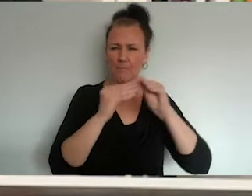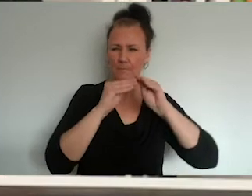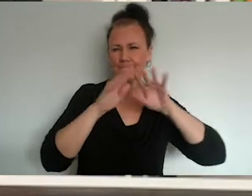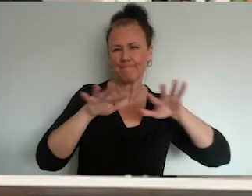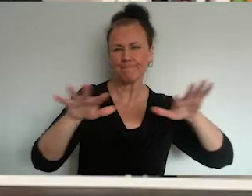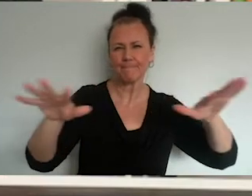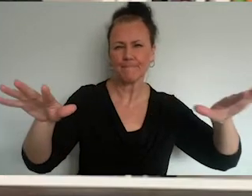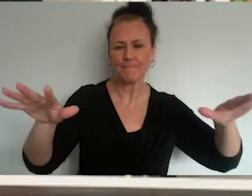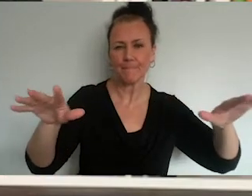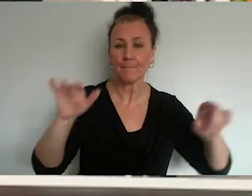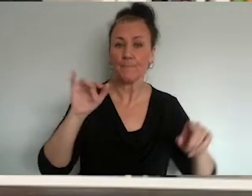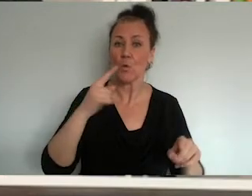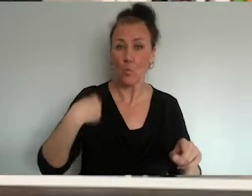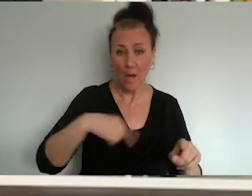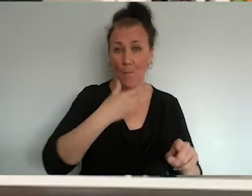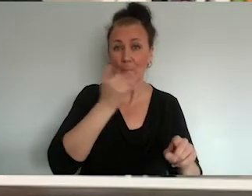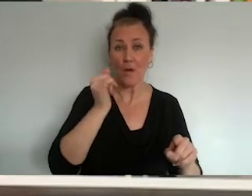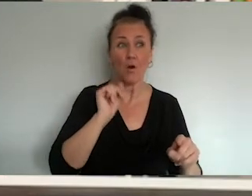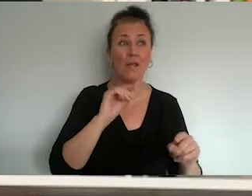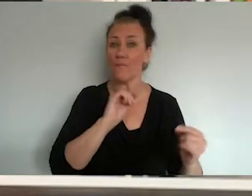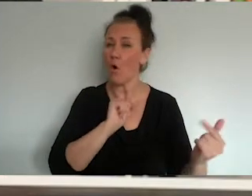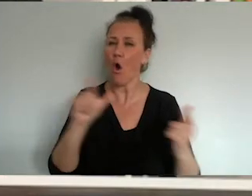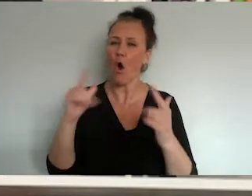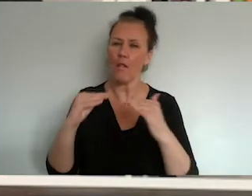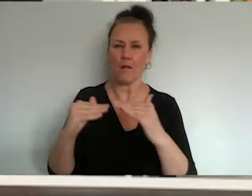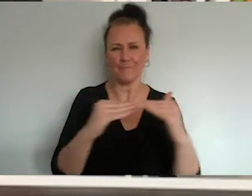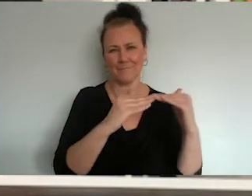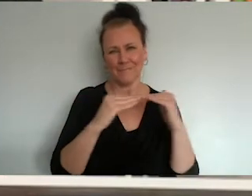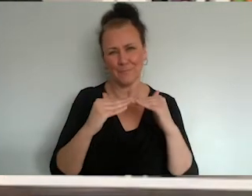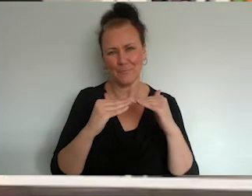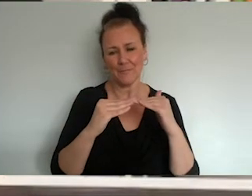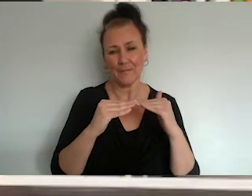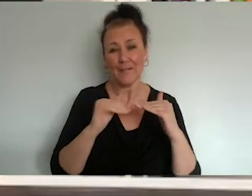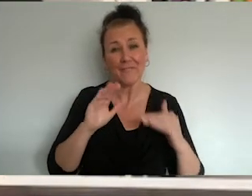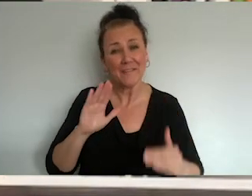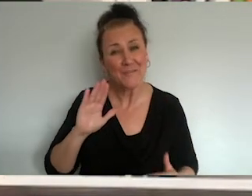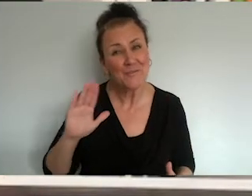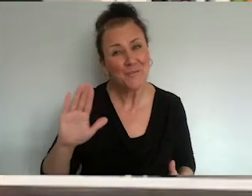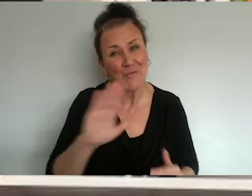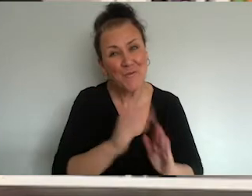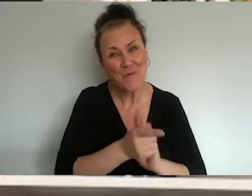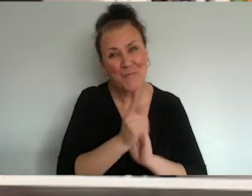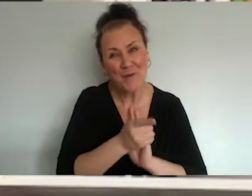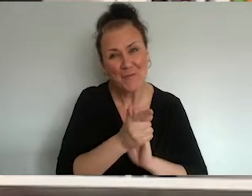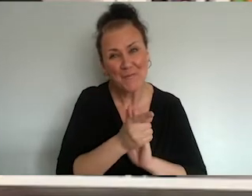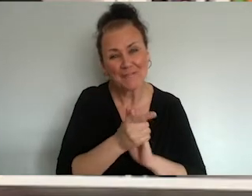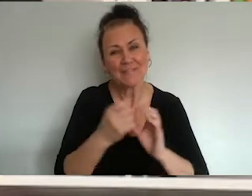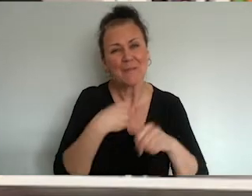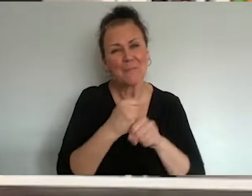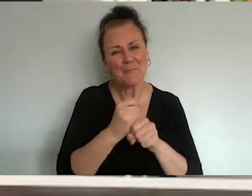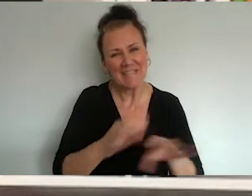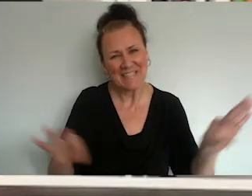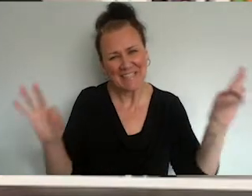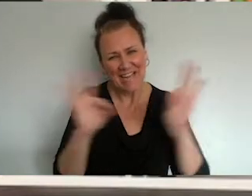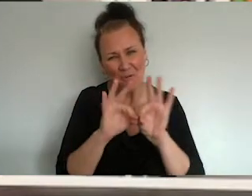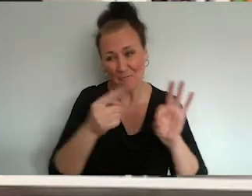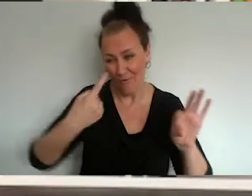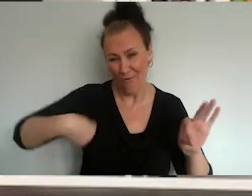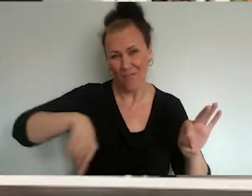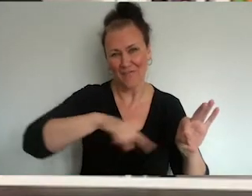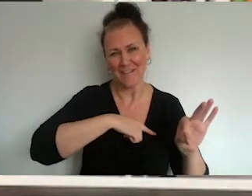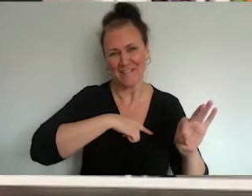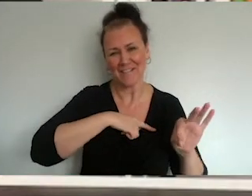are all better off. This is your moment. Make it count for all of us.